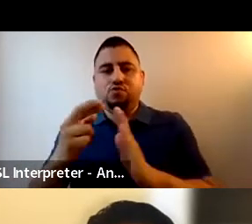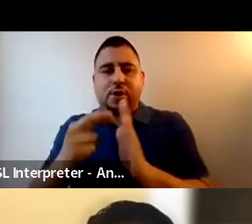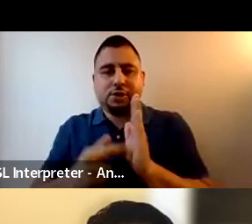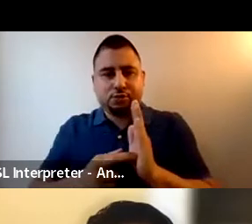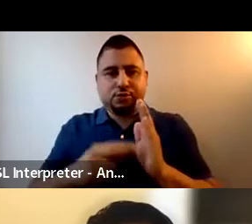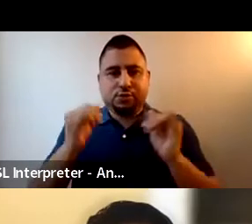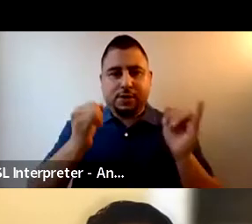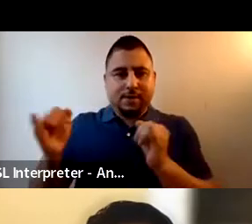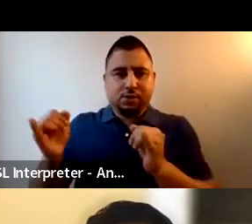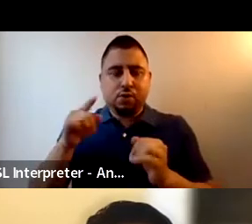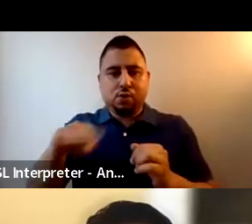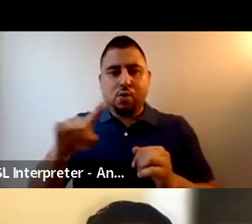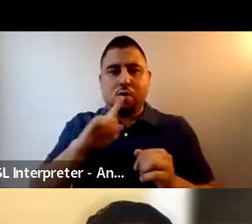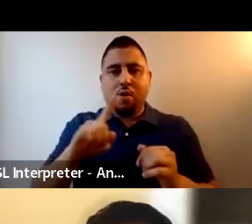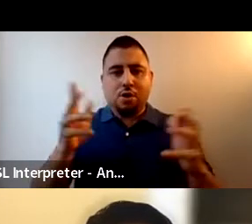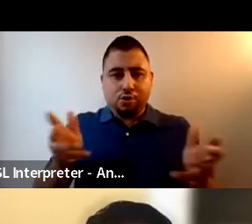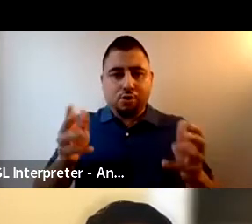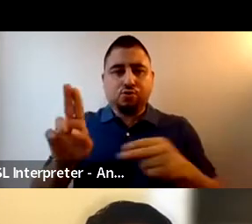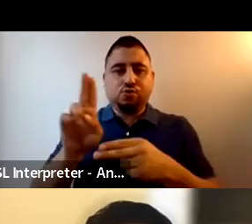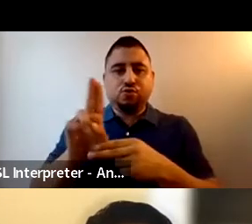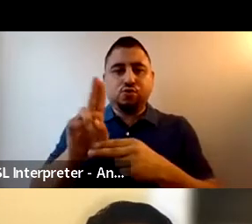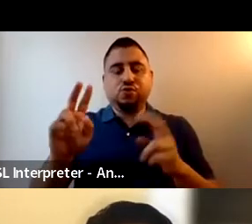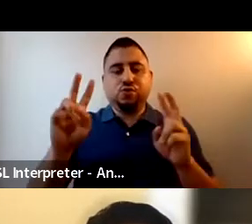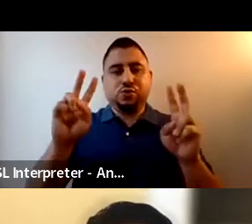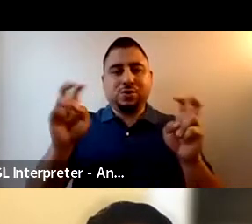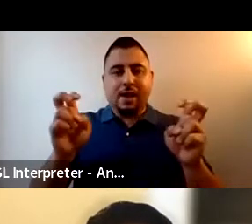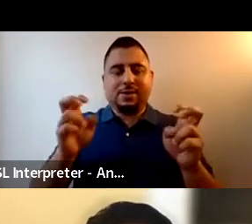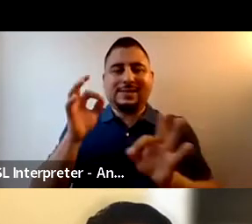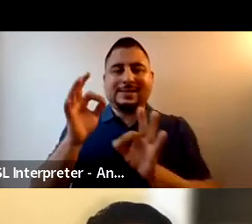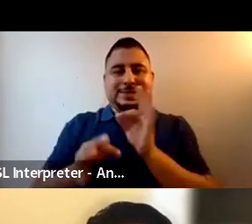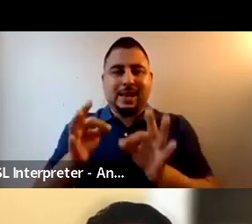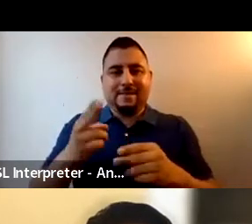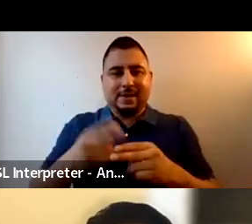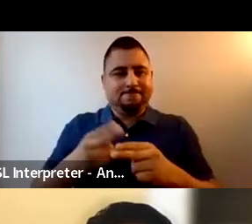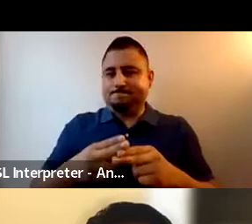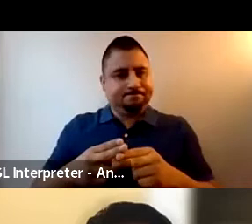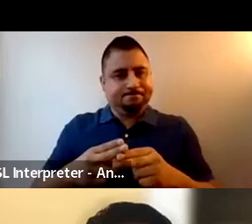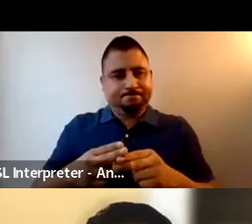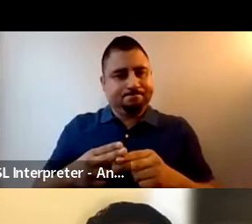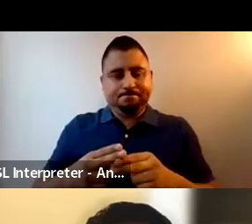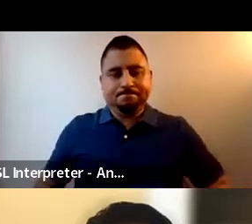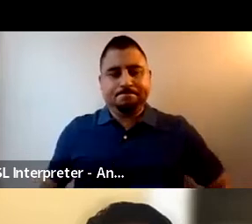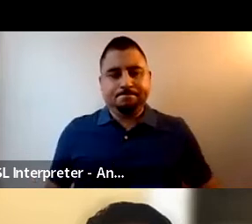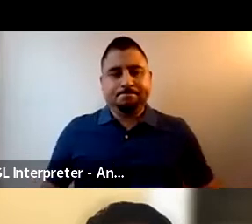individual. You are encouraged to use titles rather than names.